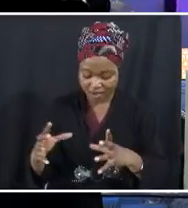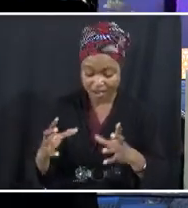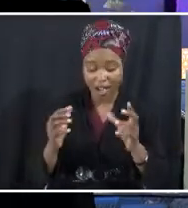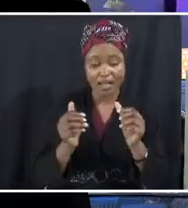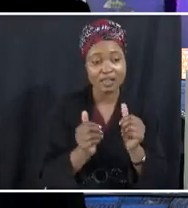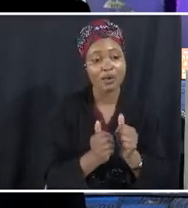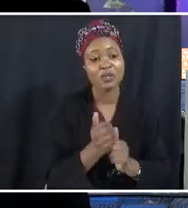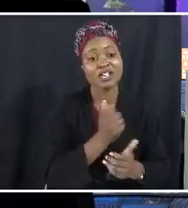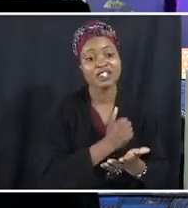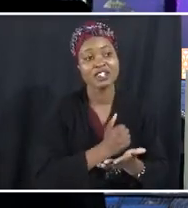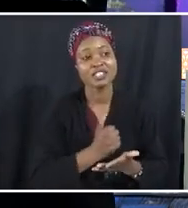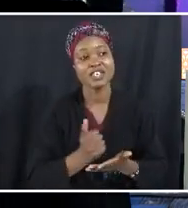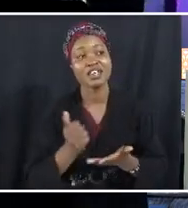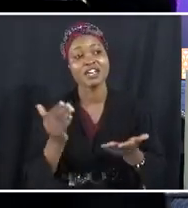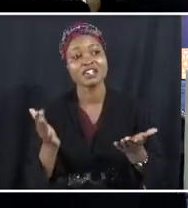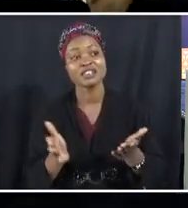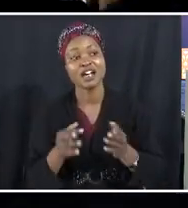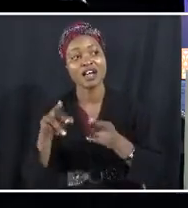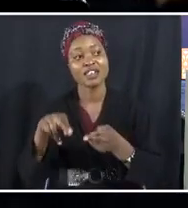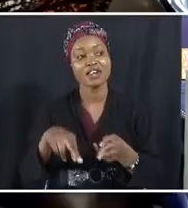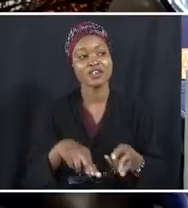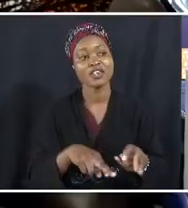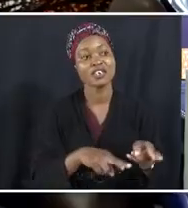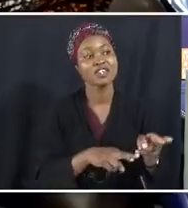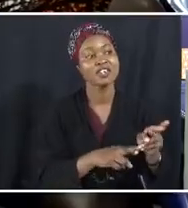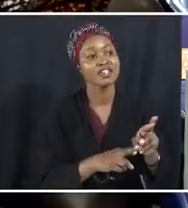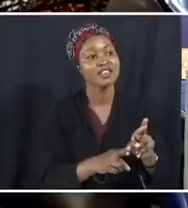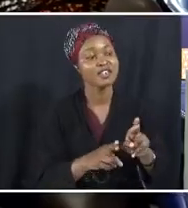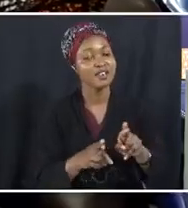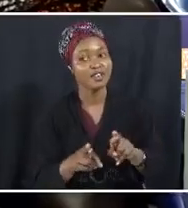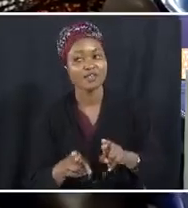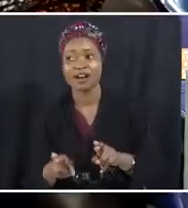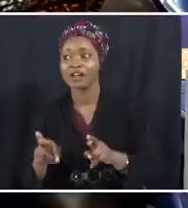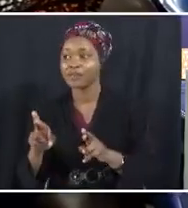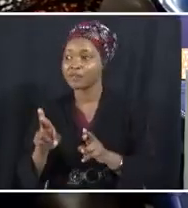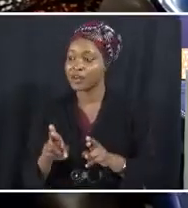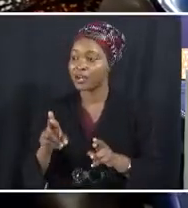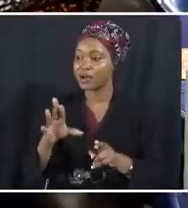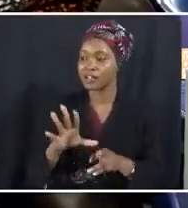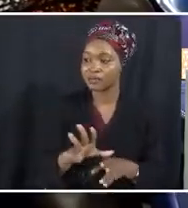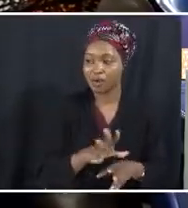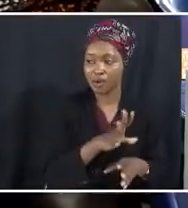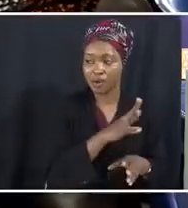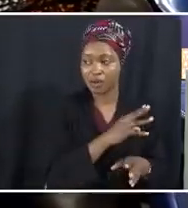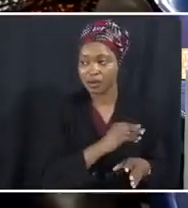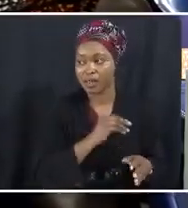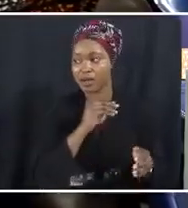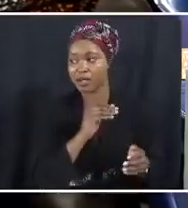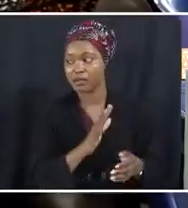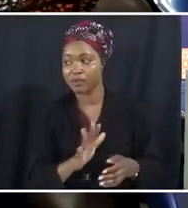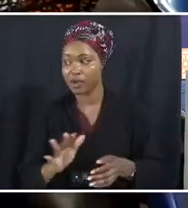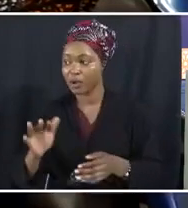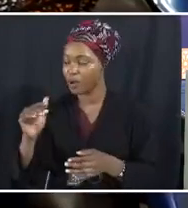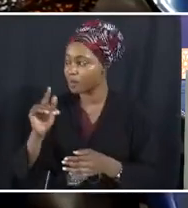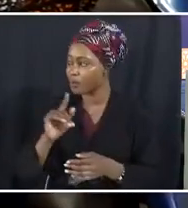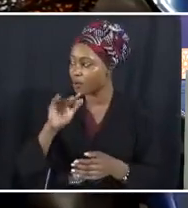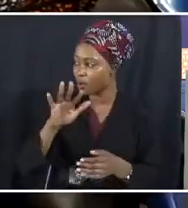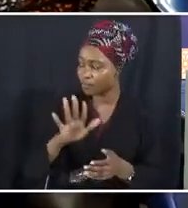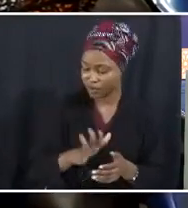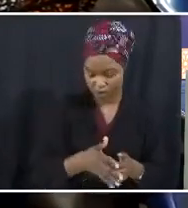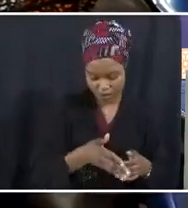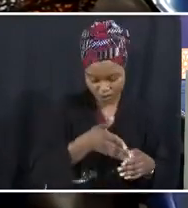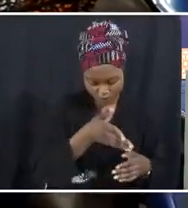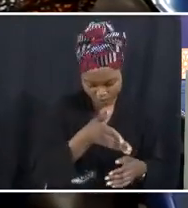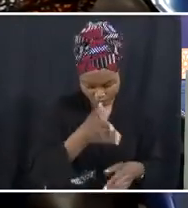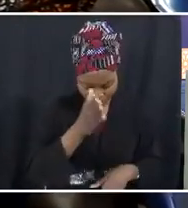river. Gather with the saints at the river that flows by the throne